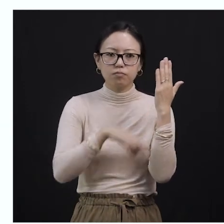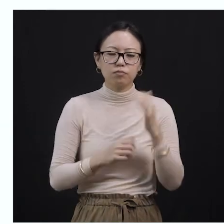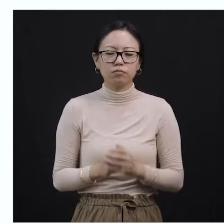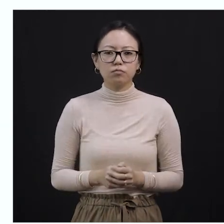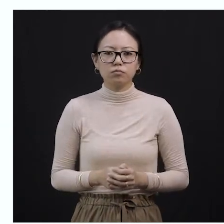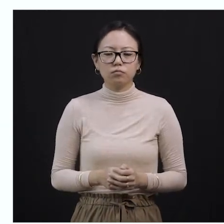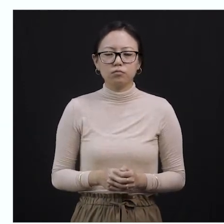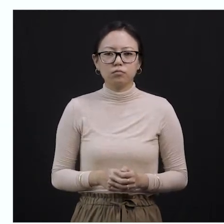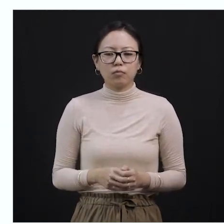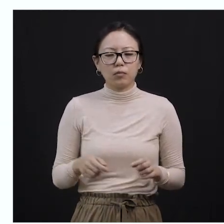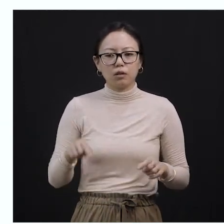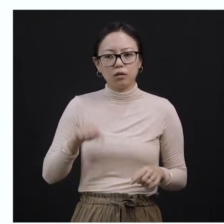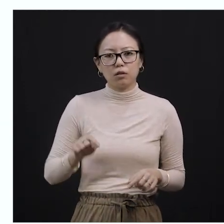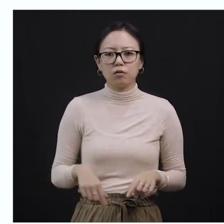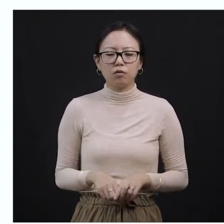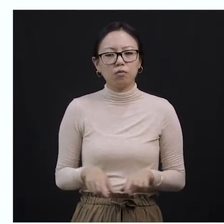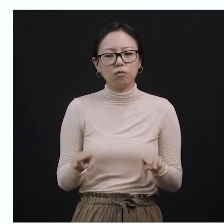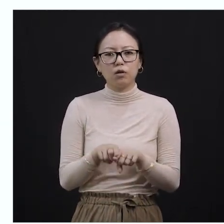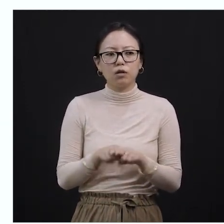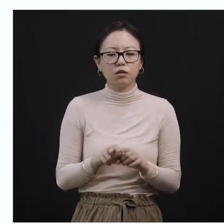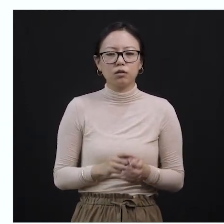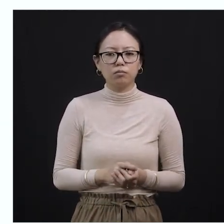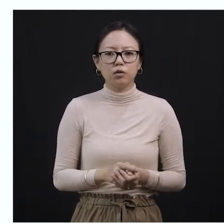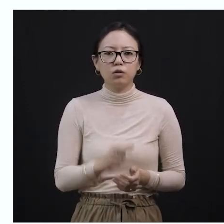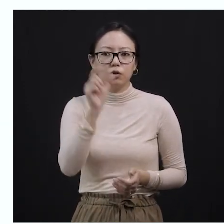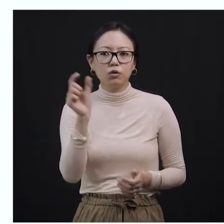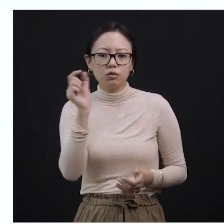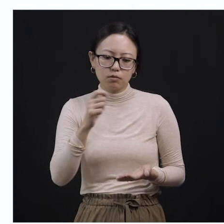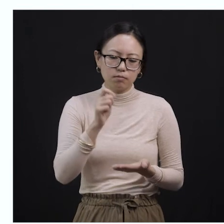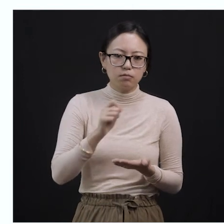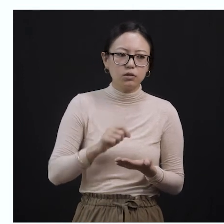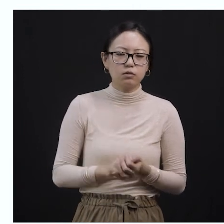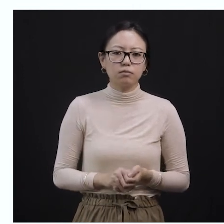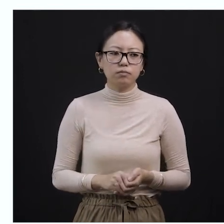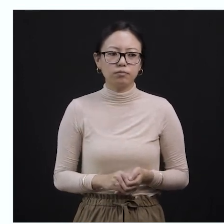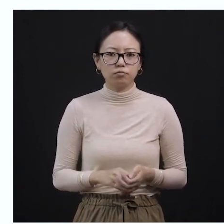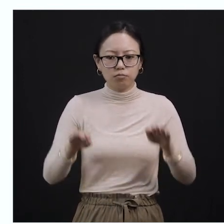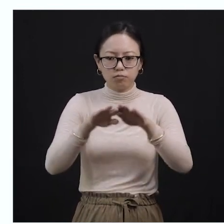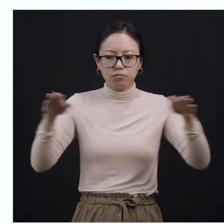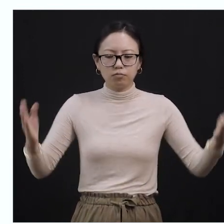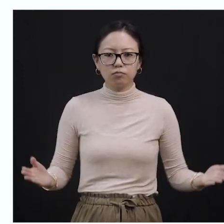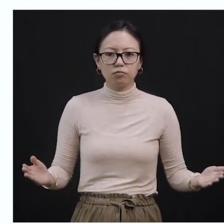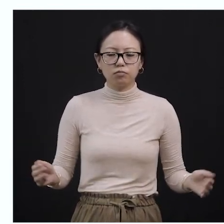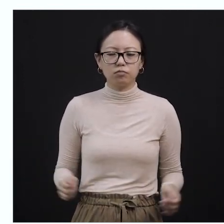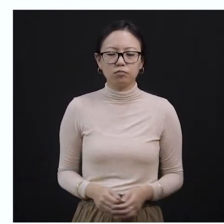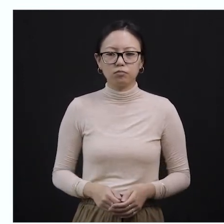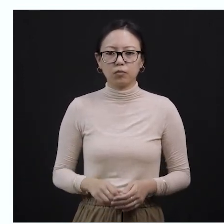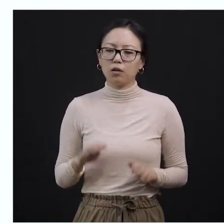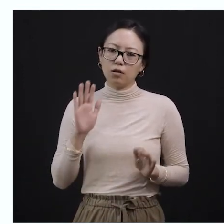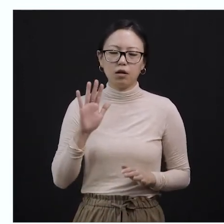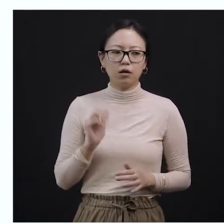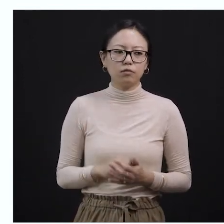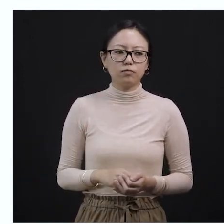with a pencil. Let's take an example of how to measure. For example, you have your desk here and you want to measure it with pencil. So this is